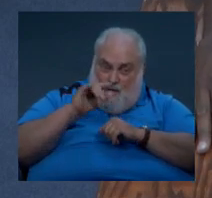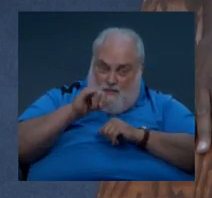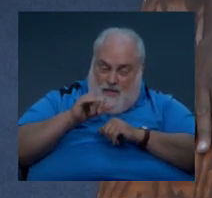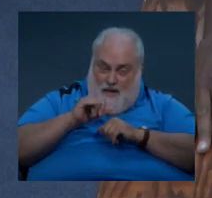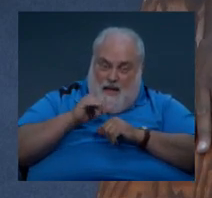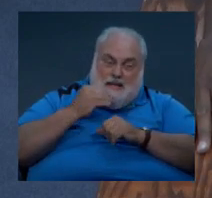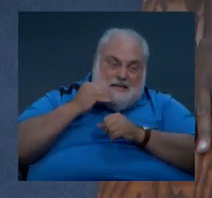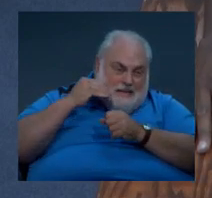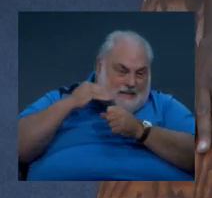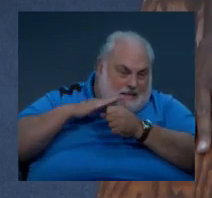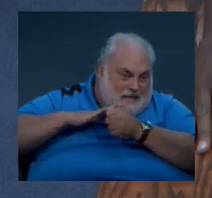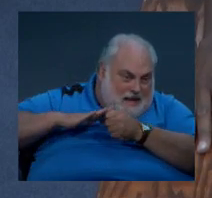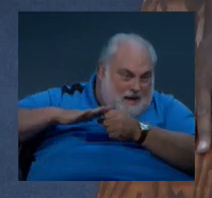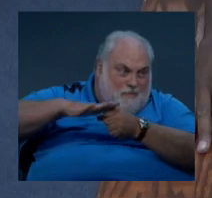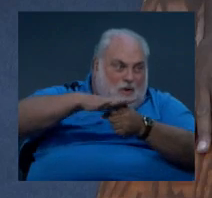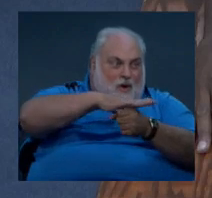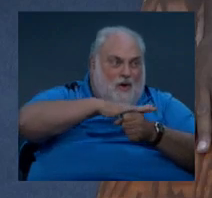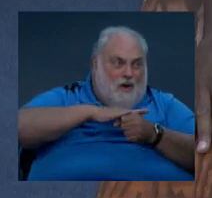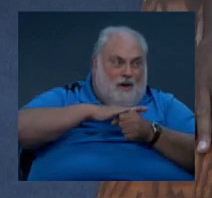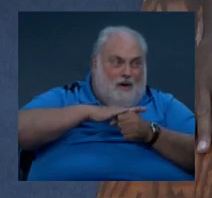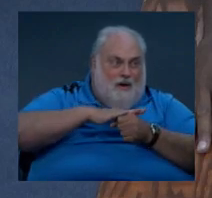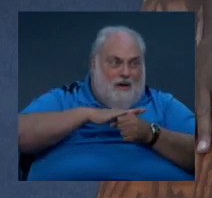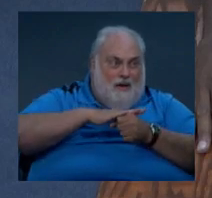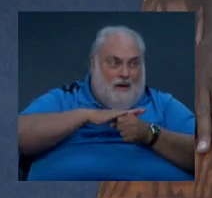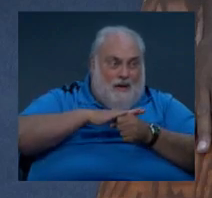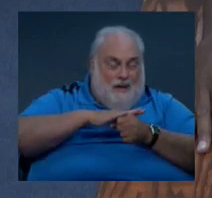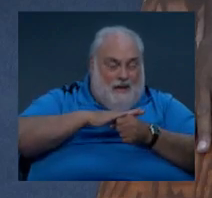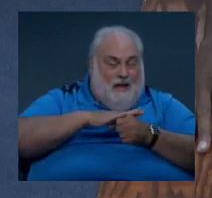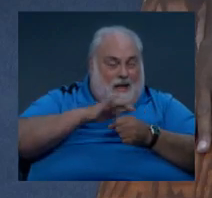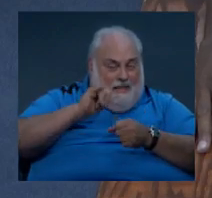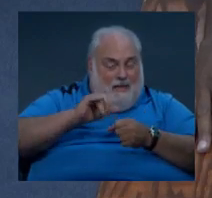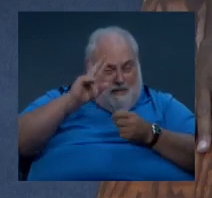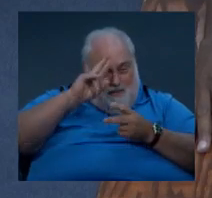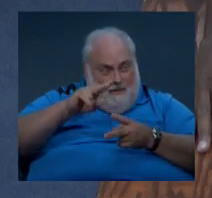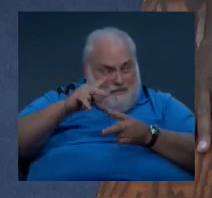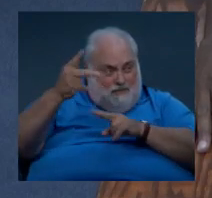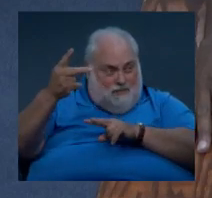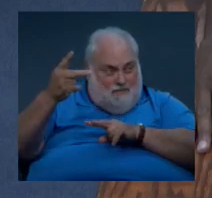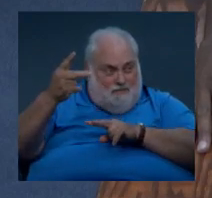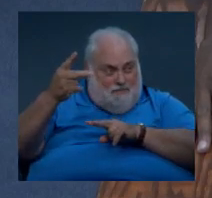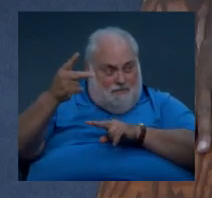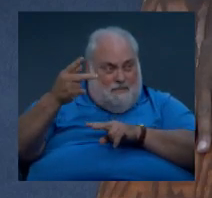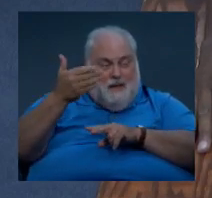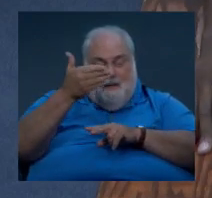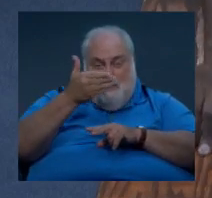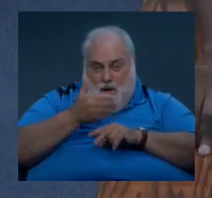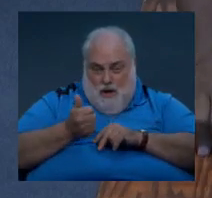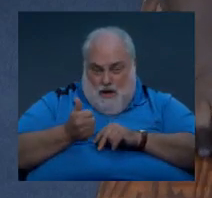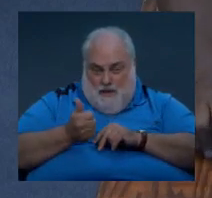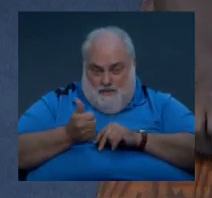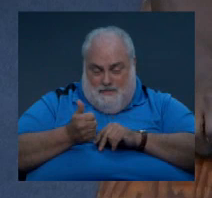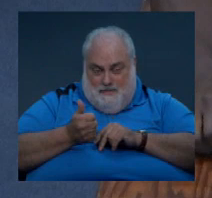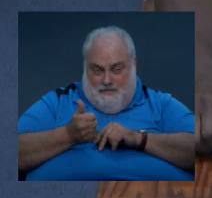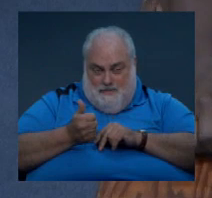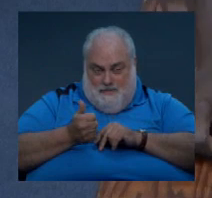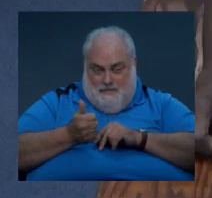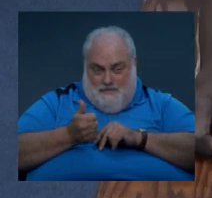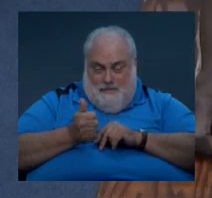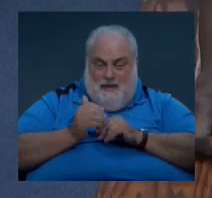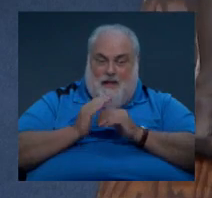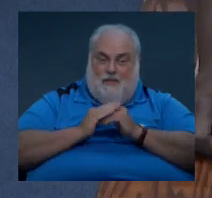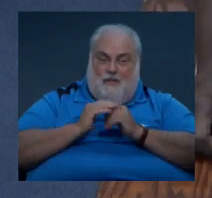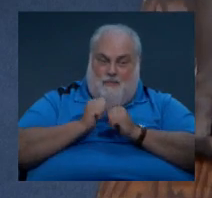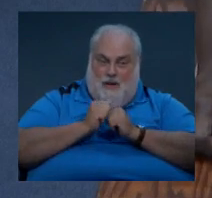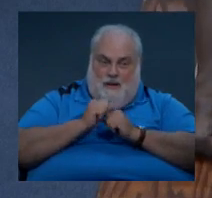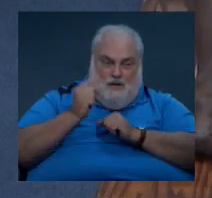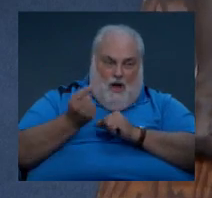the neighborhood. But I think that was a misnomer there, because the prayer garden